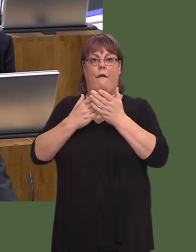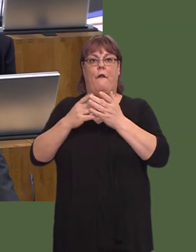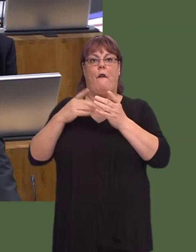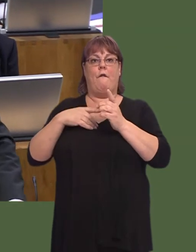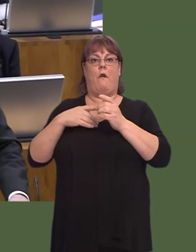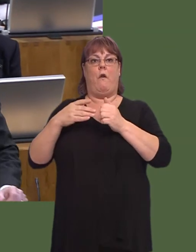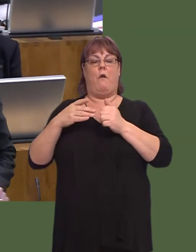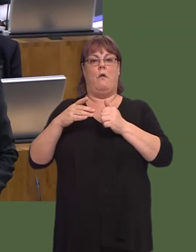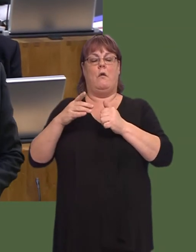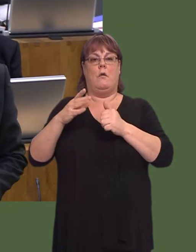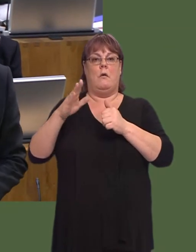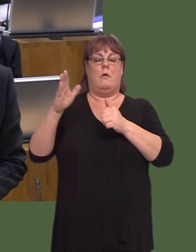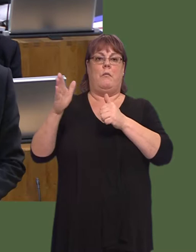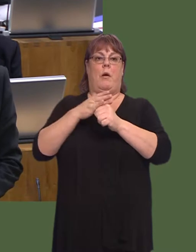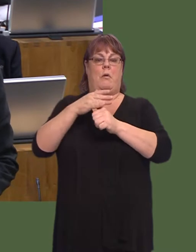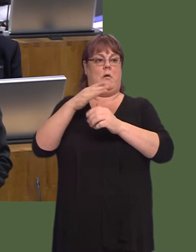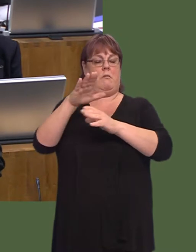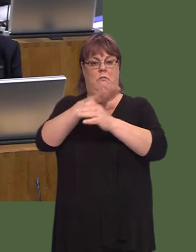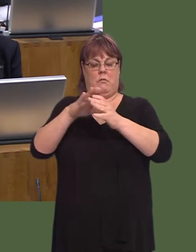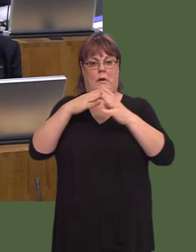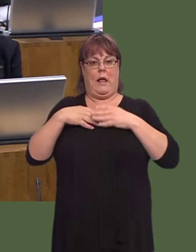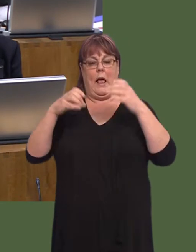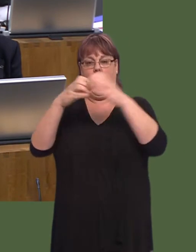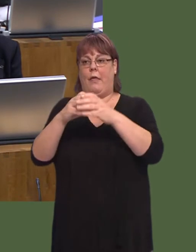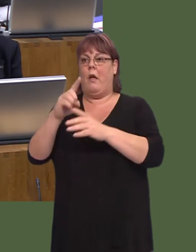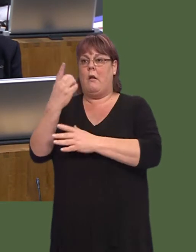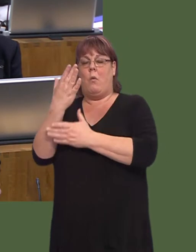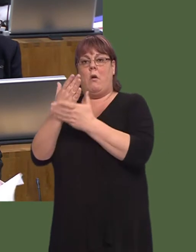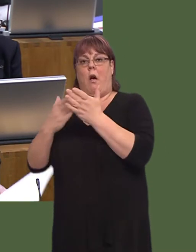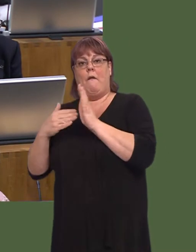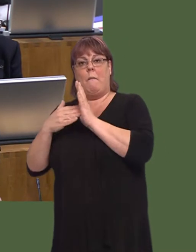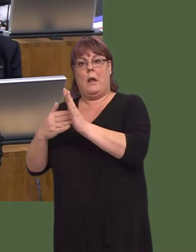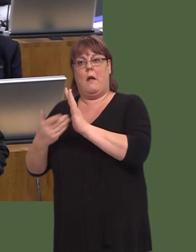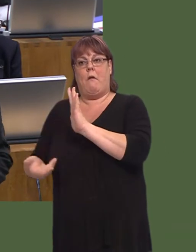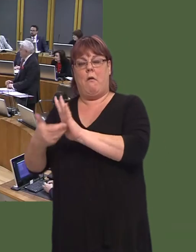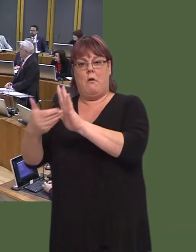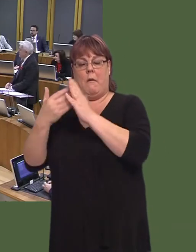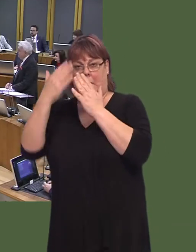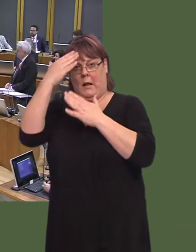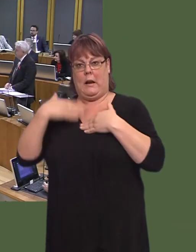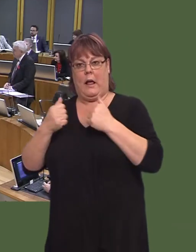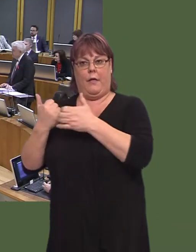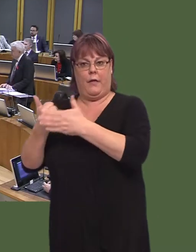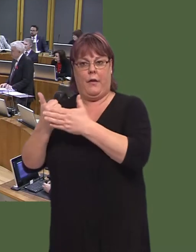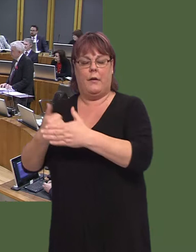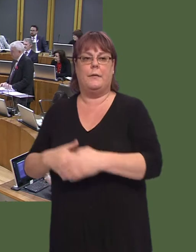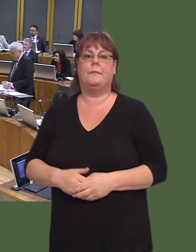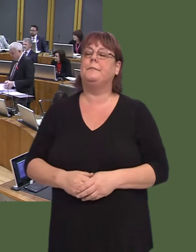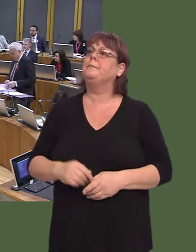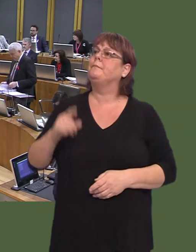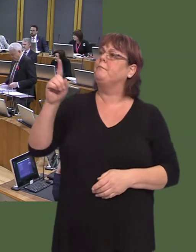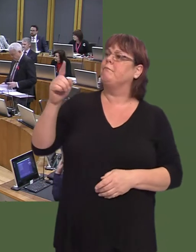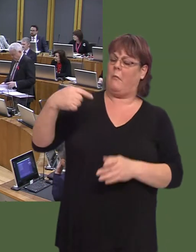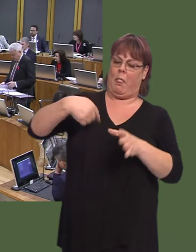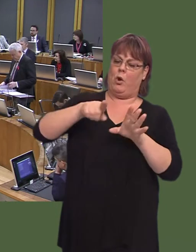£1.5 million a year in local primary mental health support services to further support the measure in 2012. Earlier this year, First Minister,